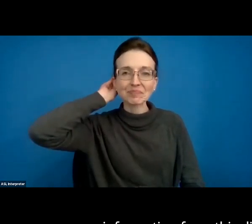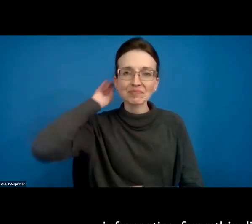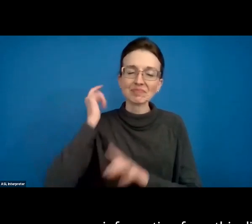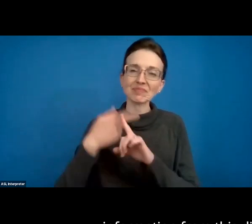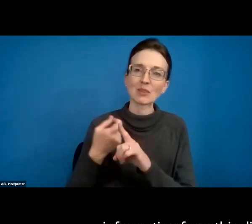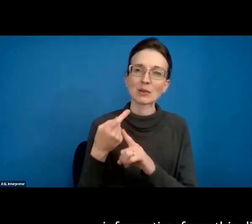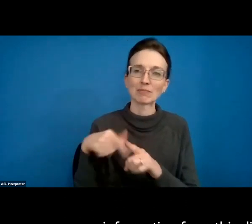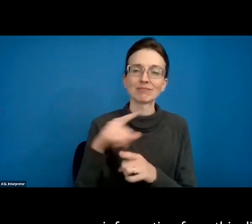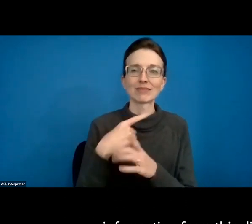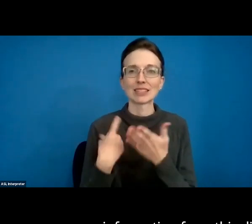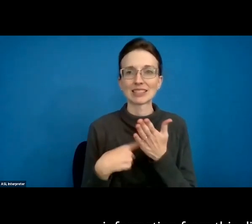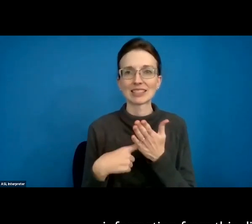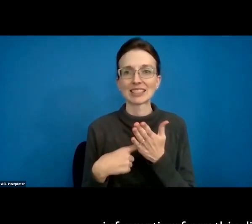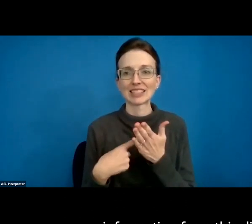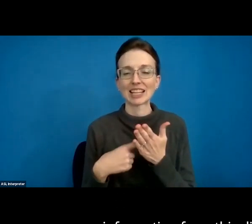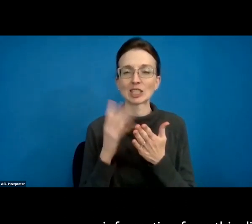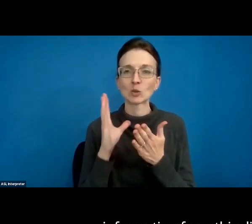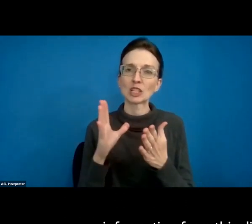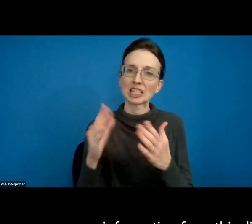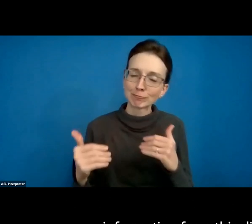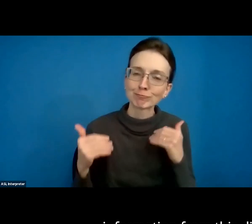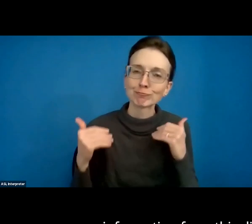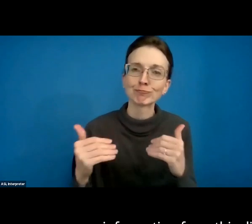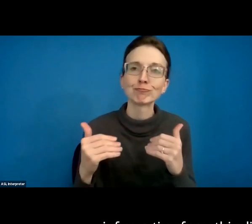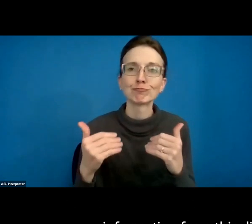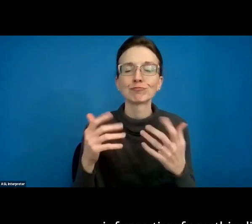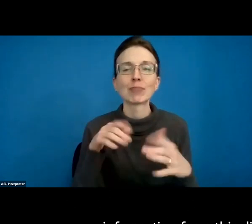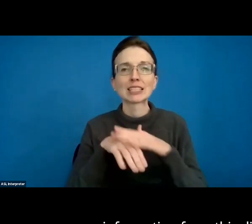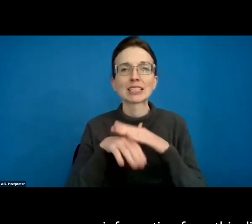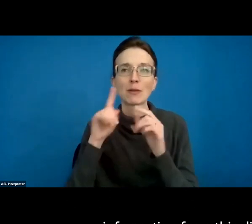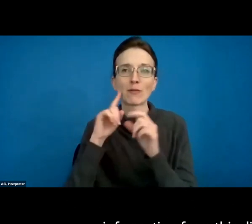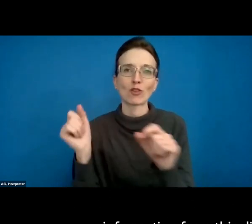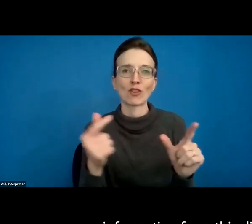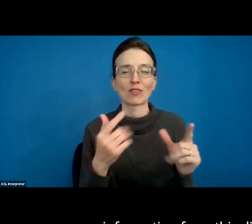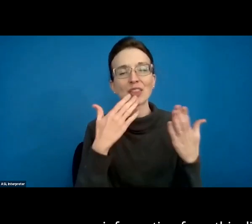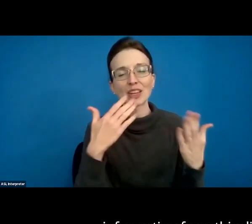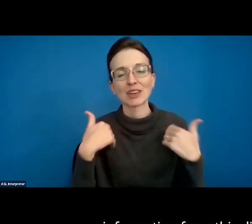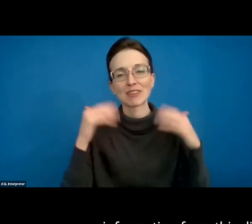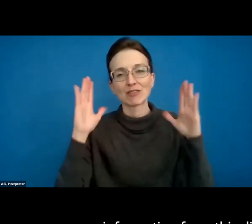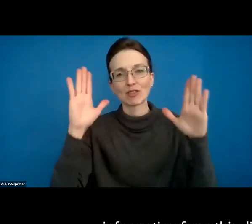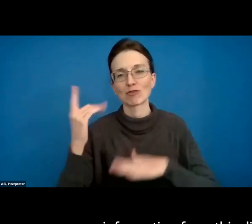discussion, and we'll move it to make it accessible for all. Thank you so much and have a great day.